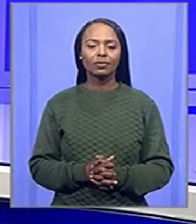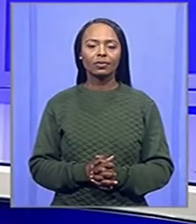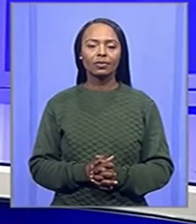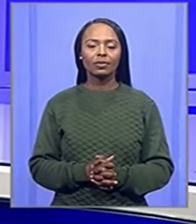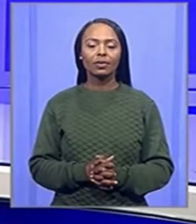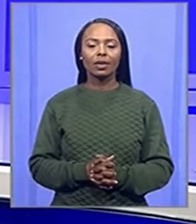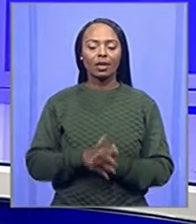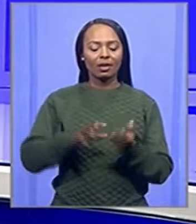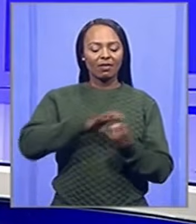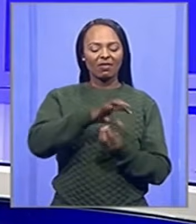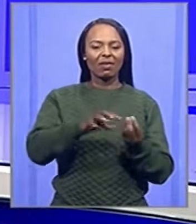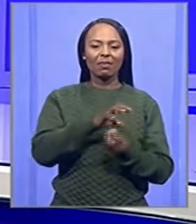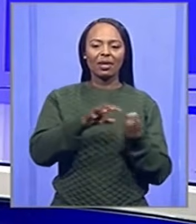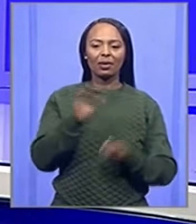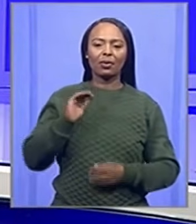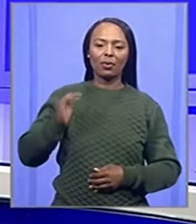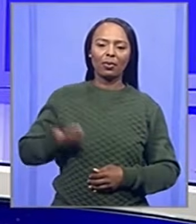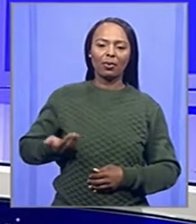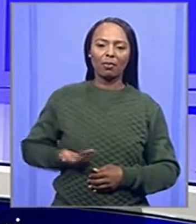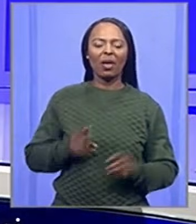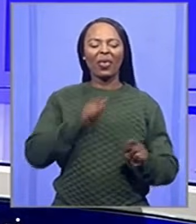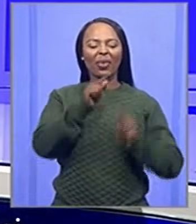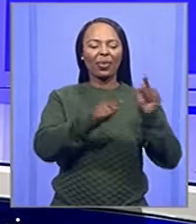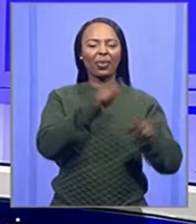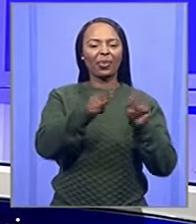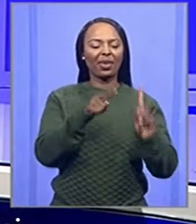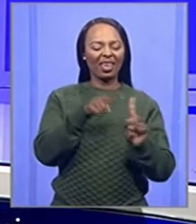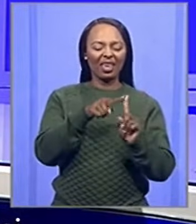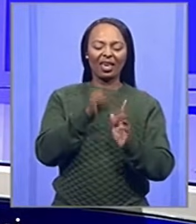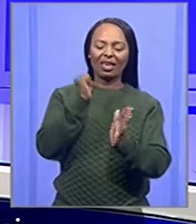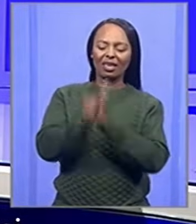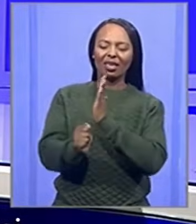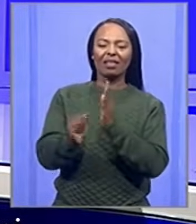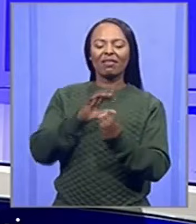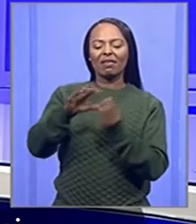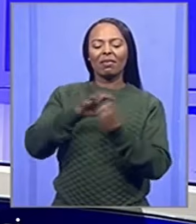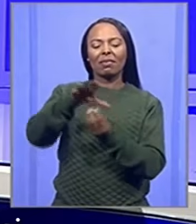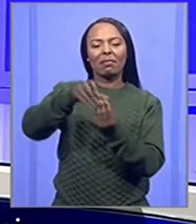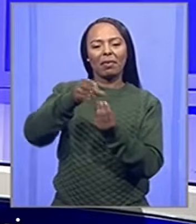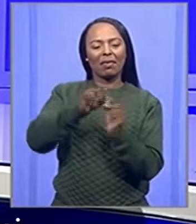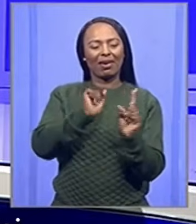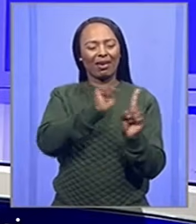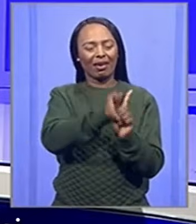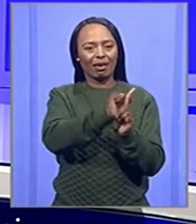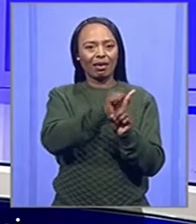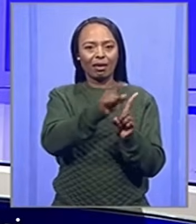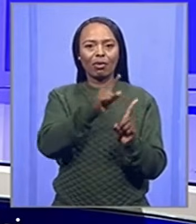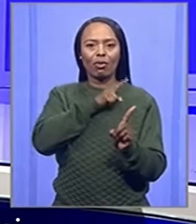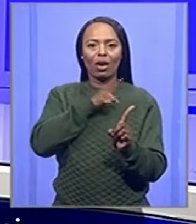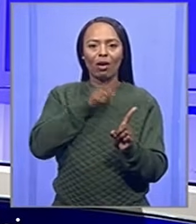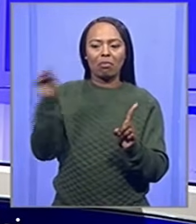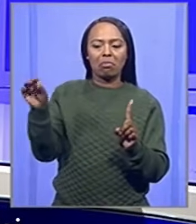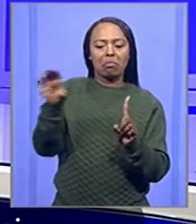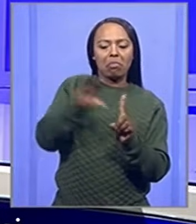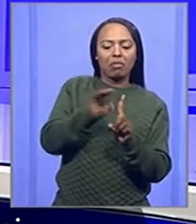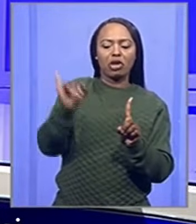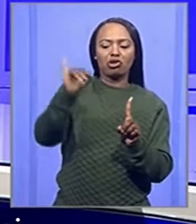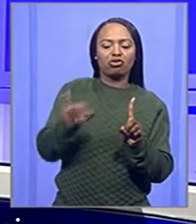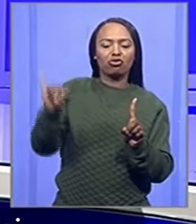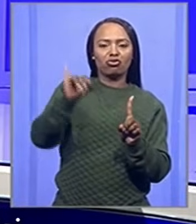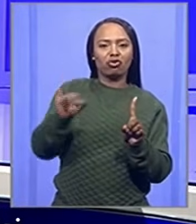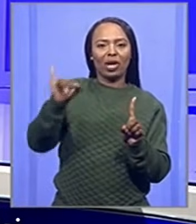Ba lelapa la mosadi yo latofadiwang ka polao ya mongwe wa lelapa la gagwe gore a duelwe madi a insurance e tserweng mo